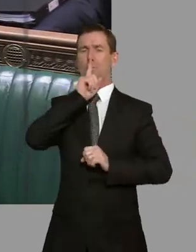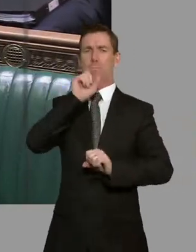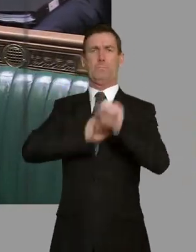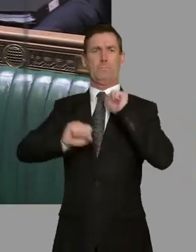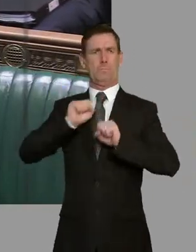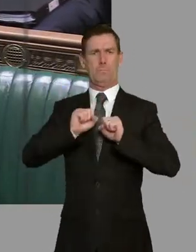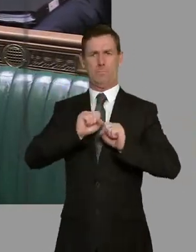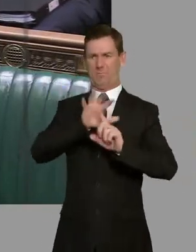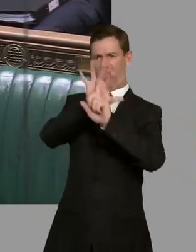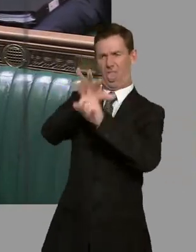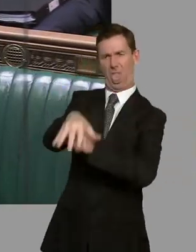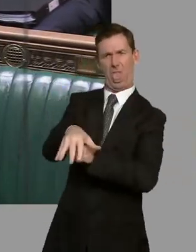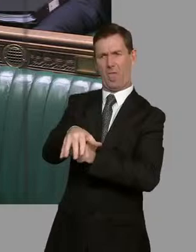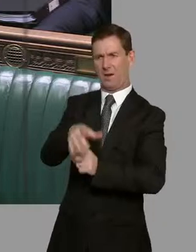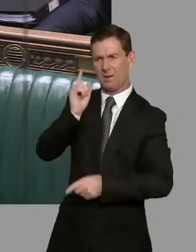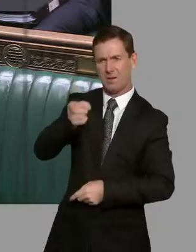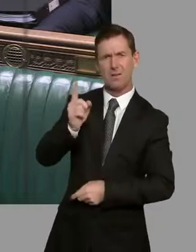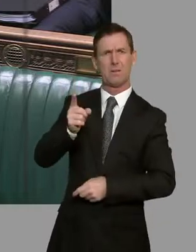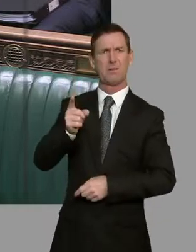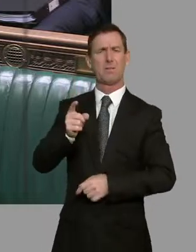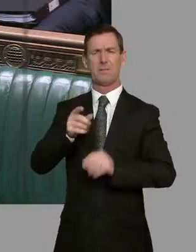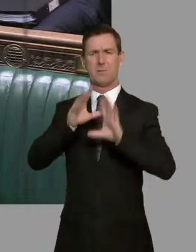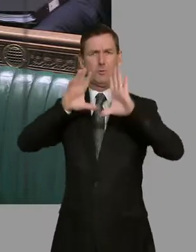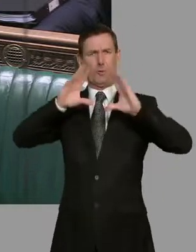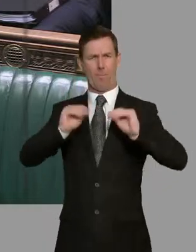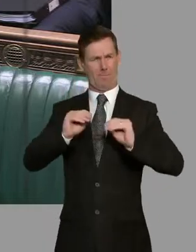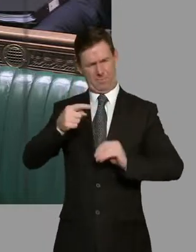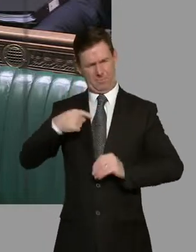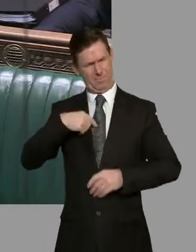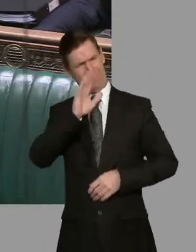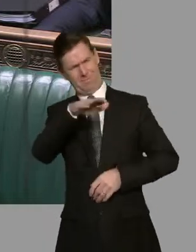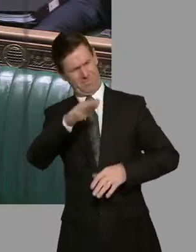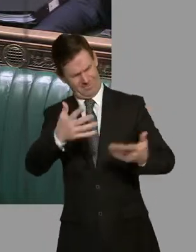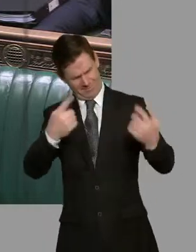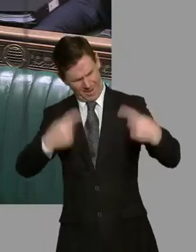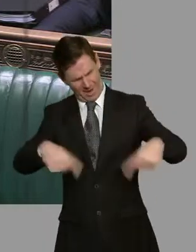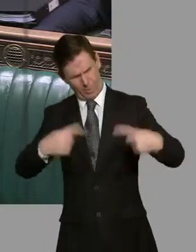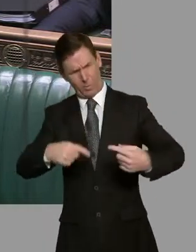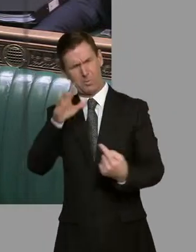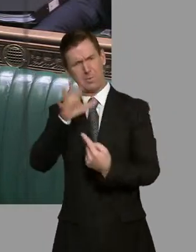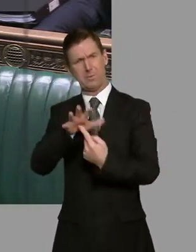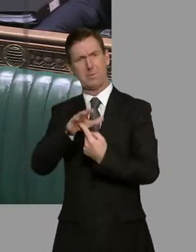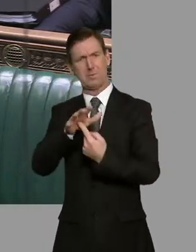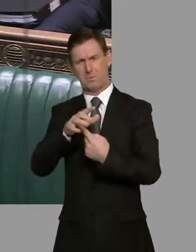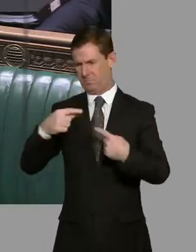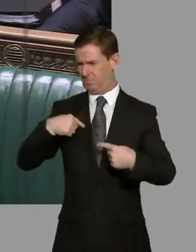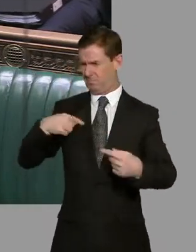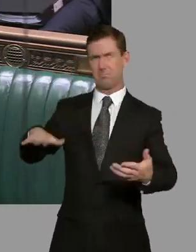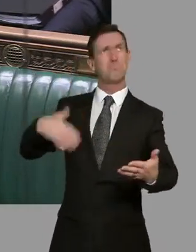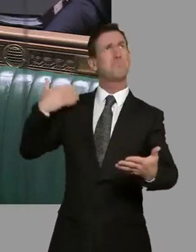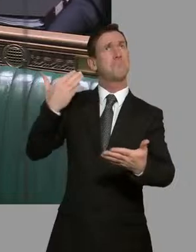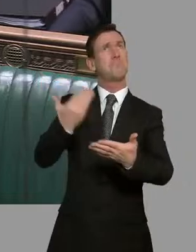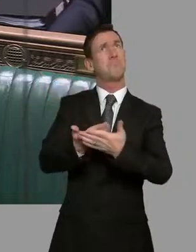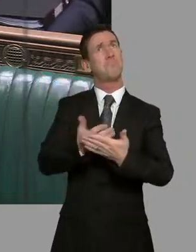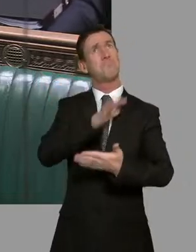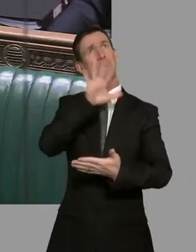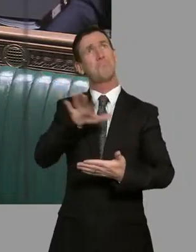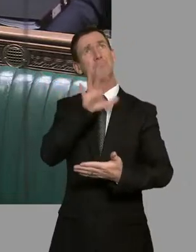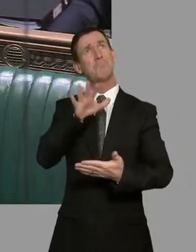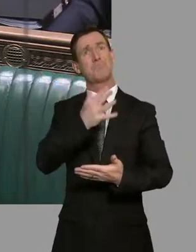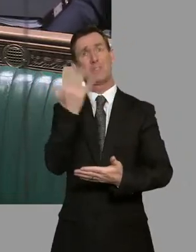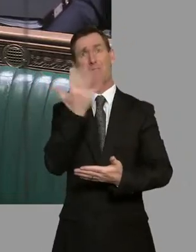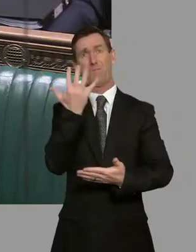child sexual exploitation, as I have been doing now for the best part of 15 years.